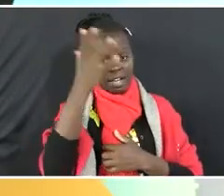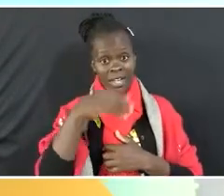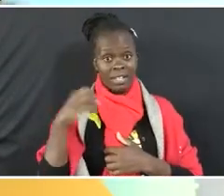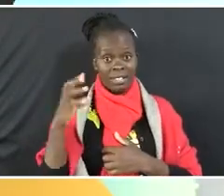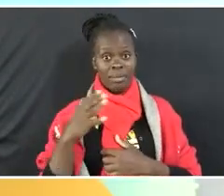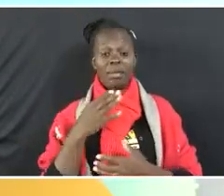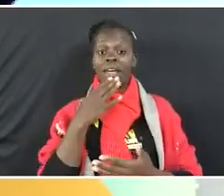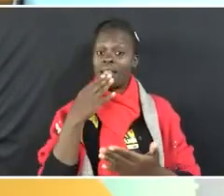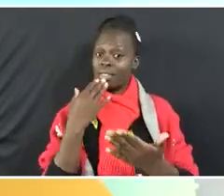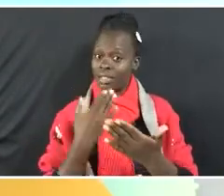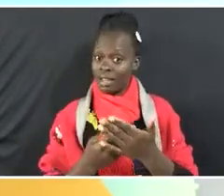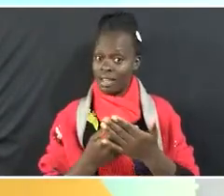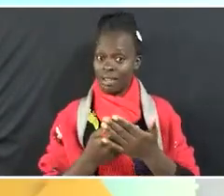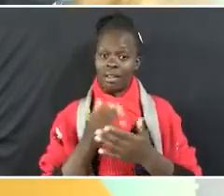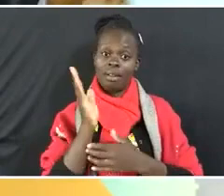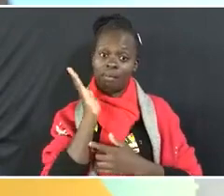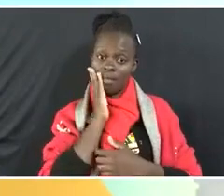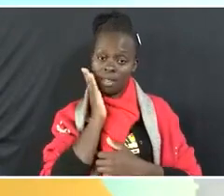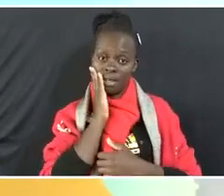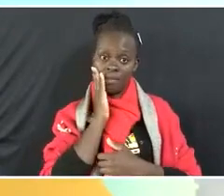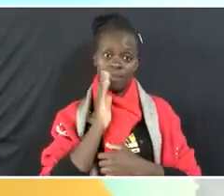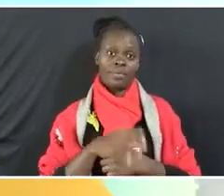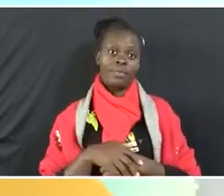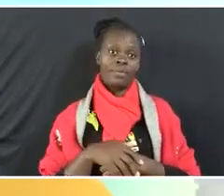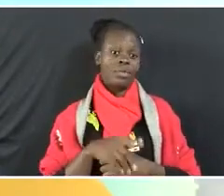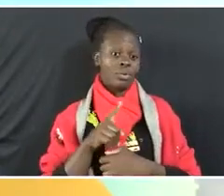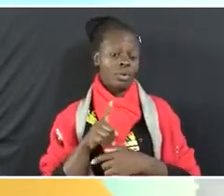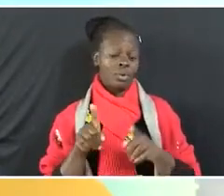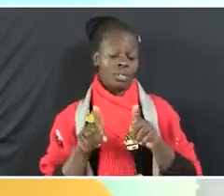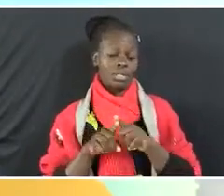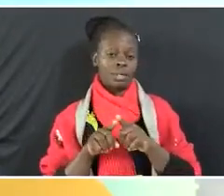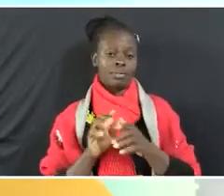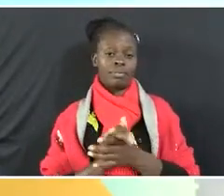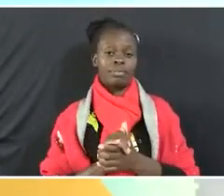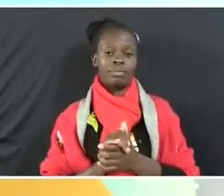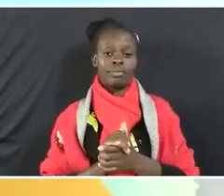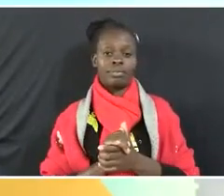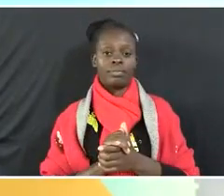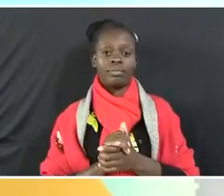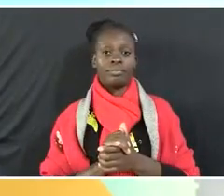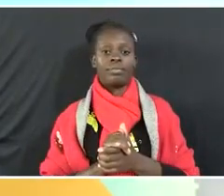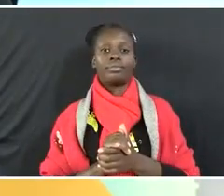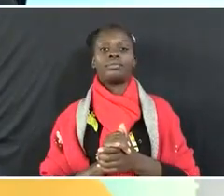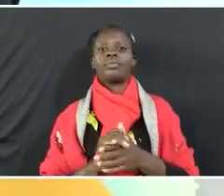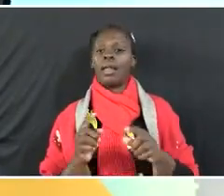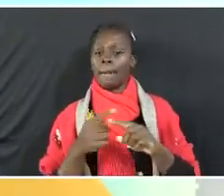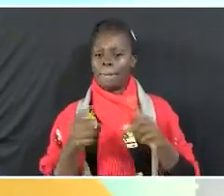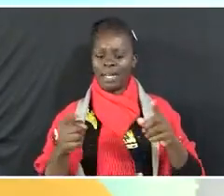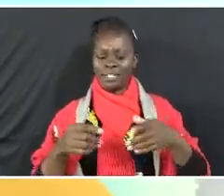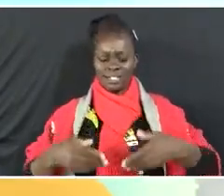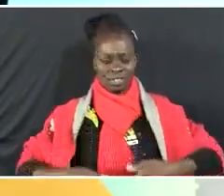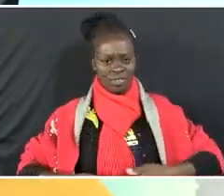mother. Just be grateful. Genetics. But at times, as young people,